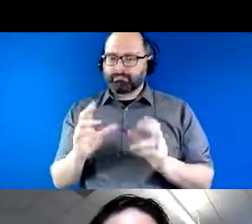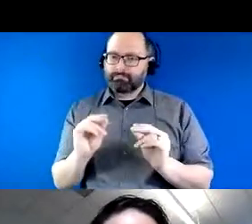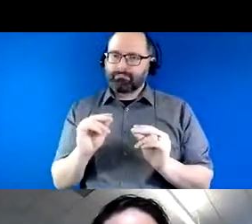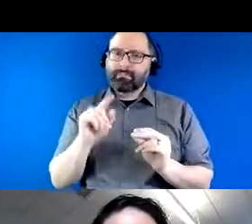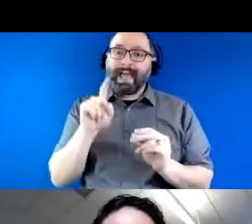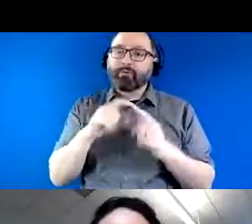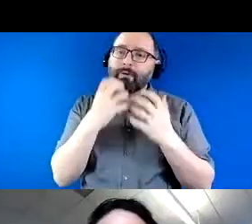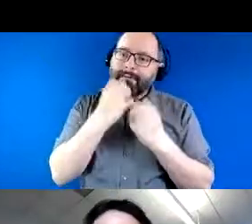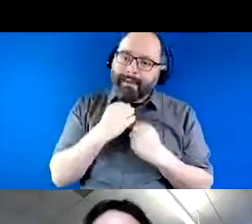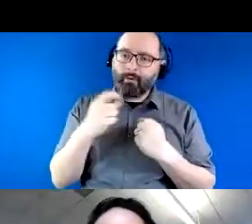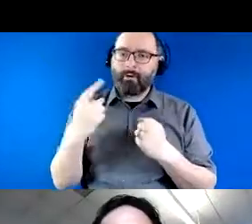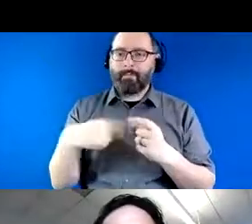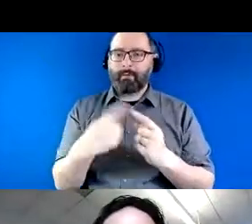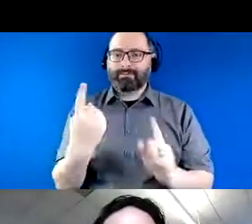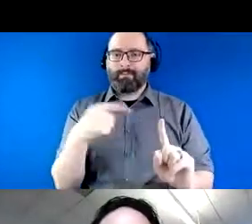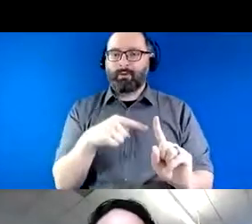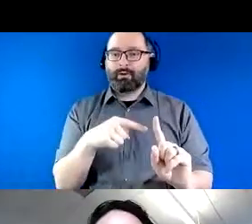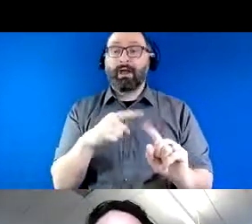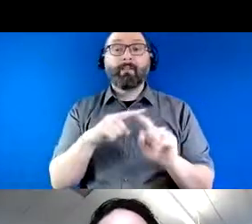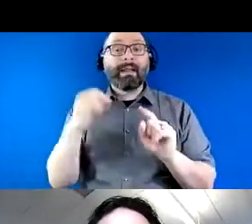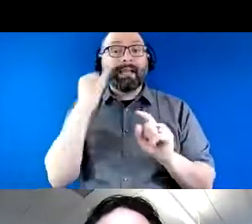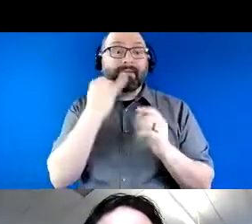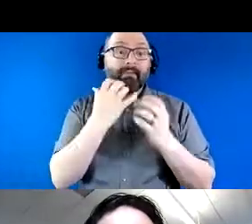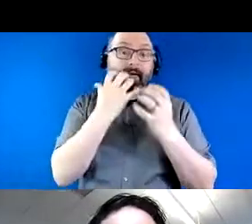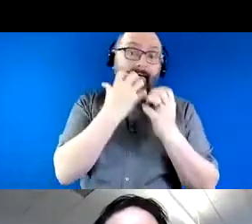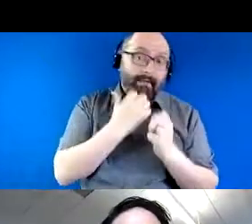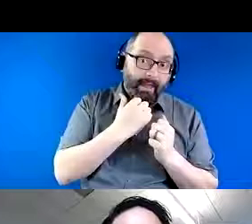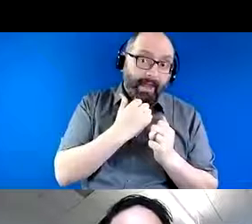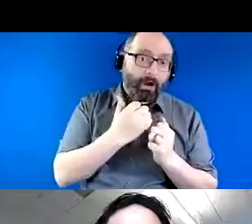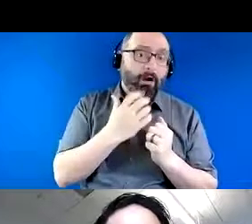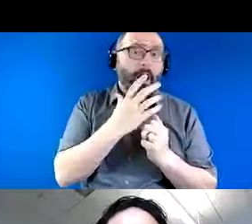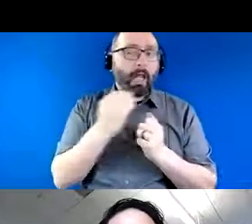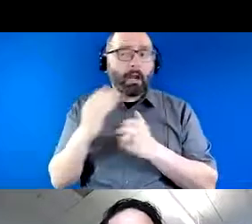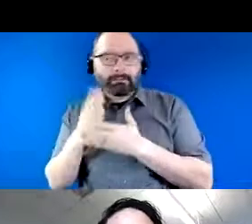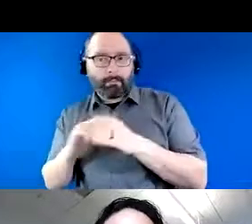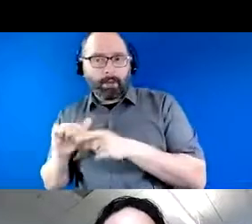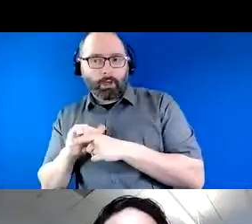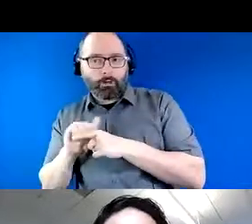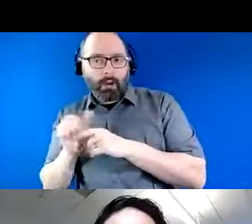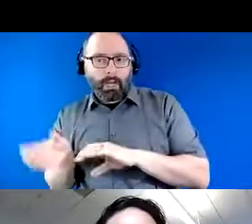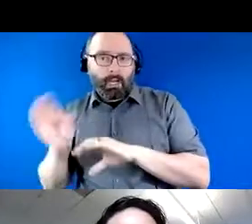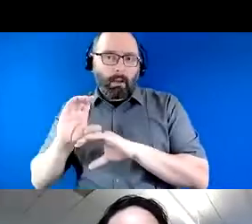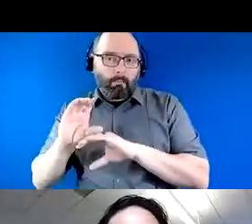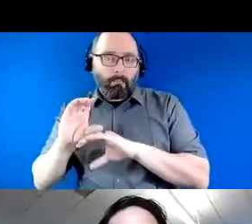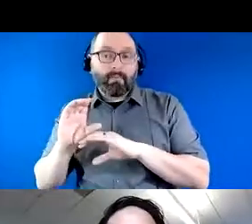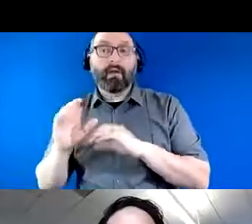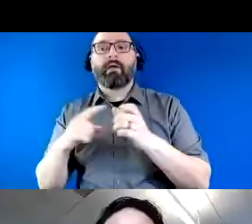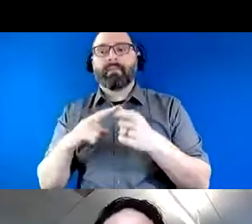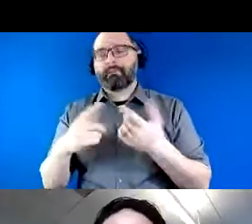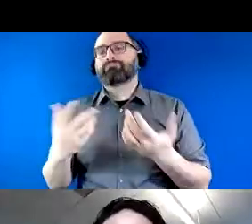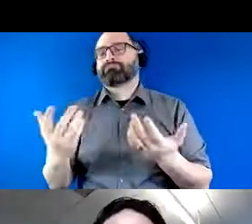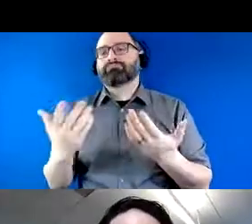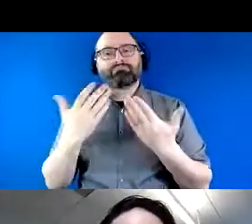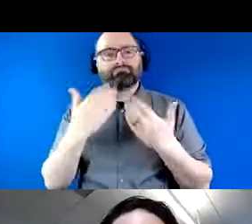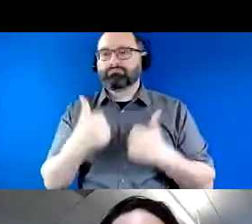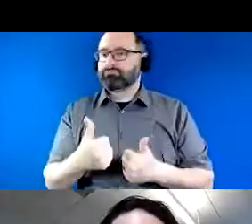people, right? But if on top of caring, you have a little bit of knowledge, a little bit of training around this, you are in a very good